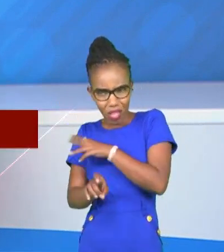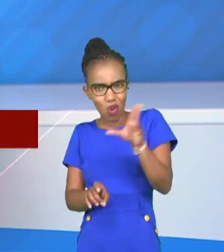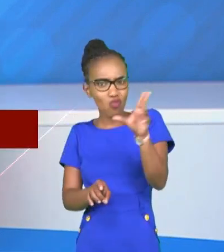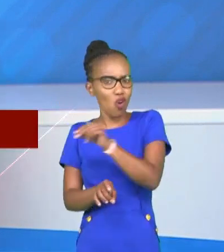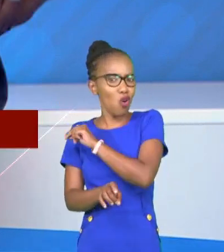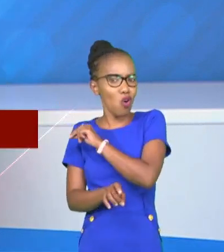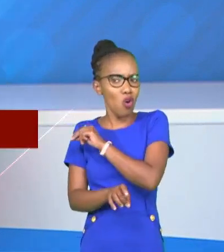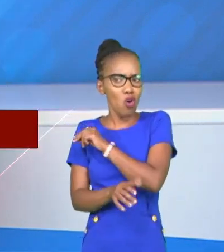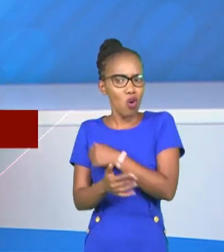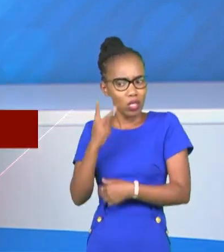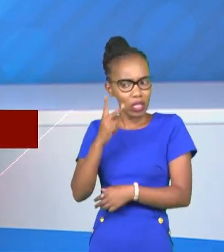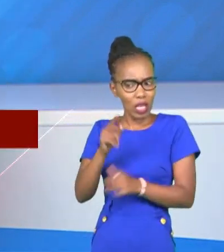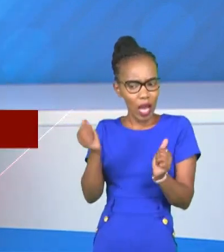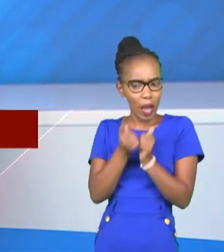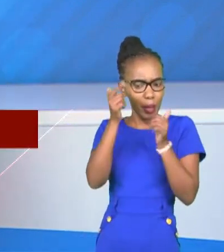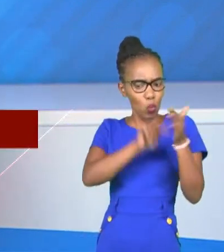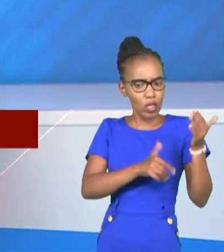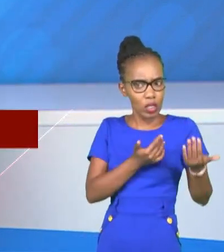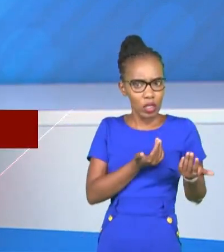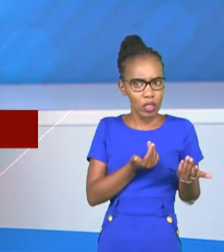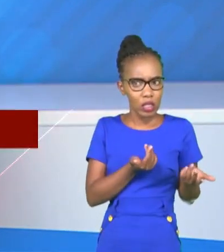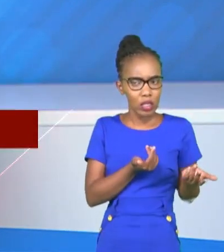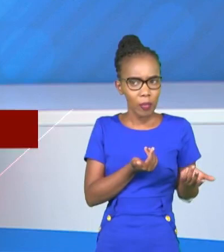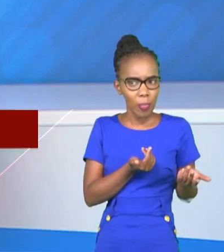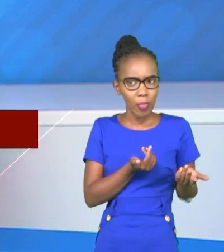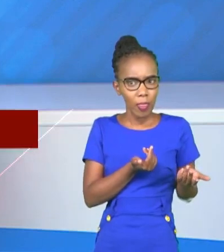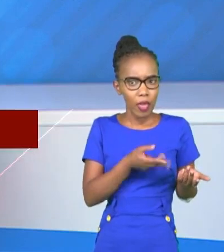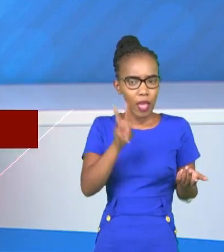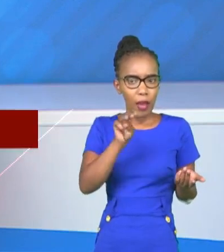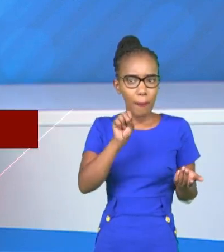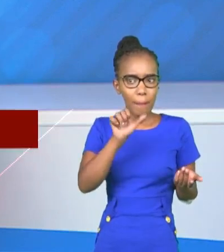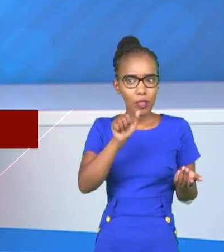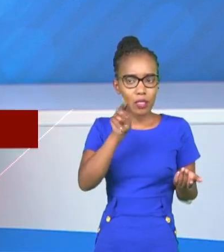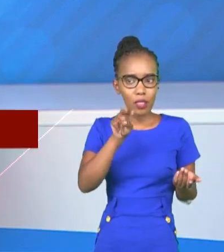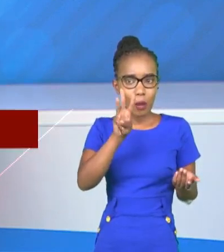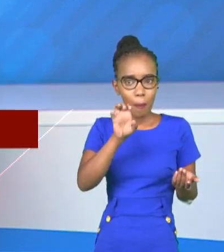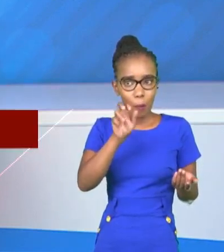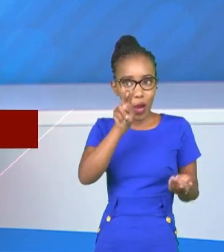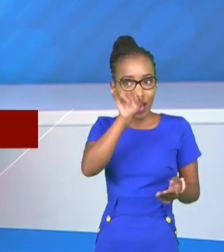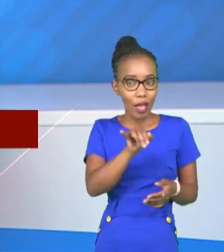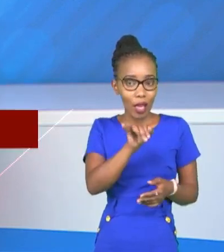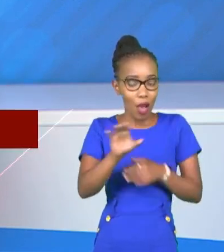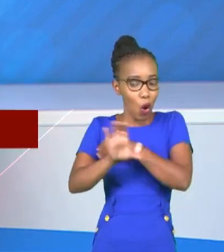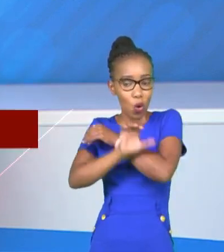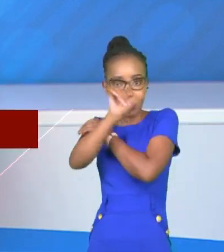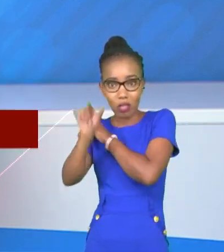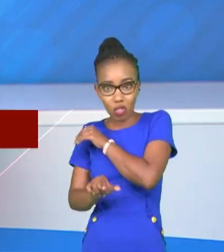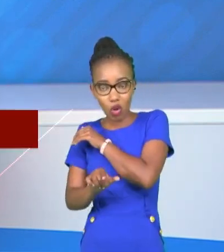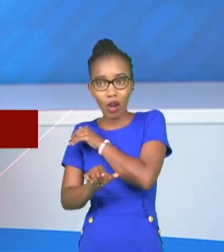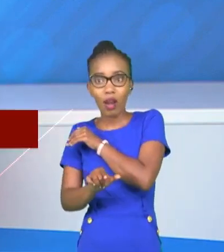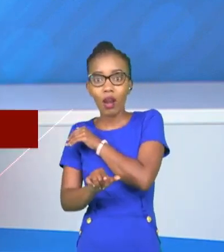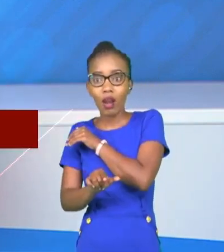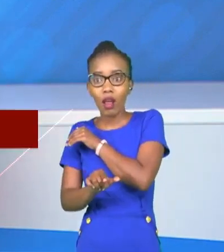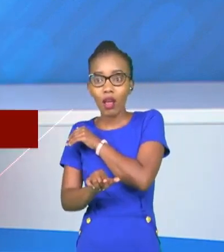ODM. You have seen what happened for Musabweni. So you cannot say Coast is ODM. You saw when Raila went there.